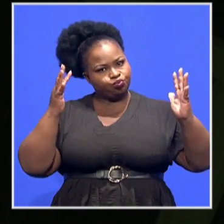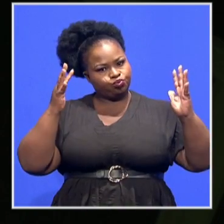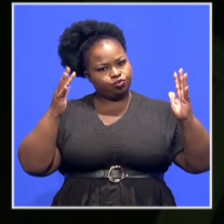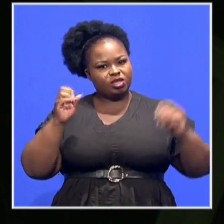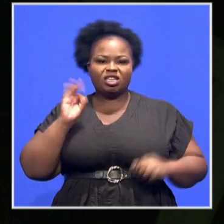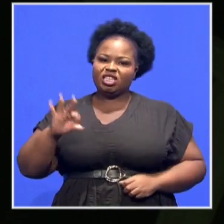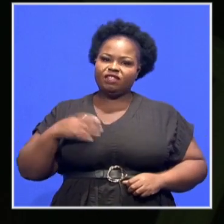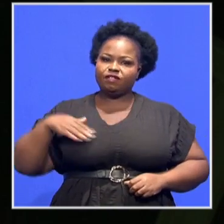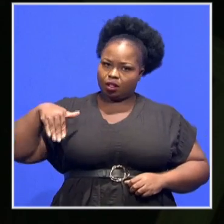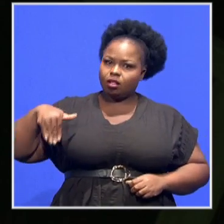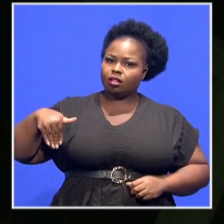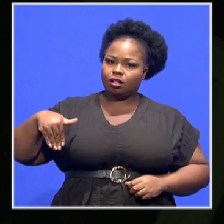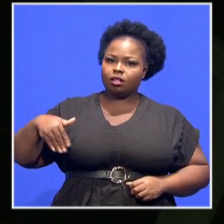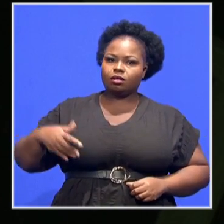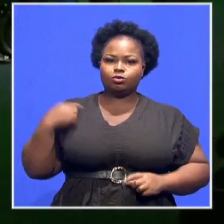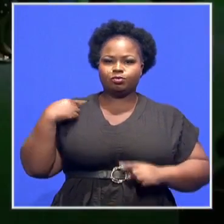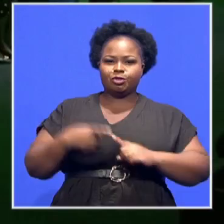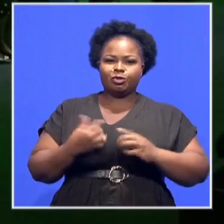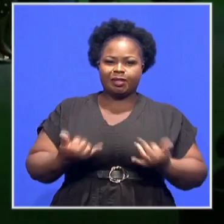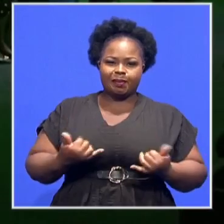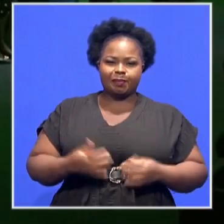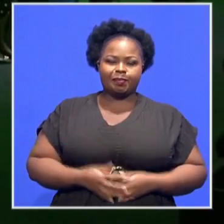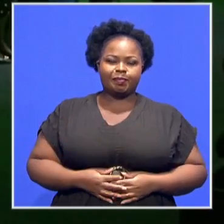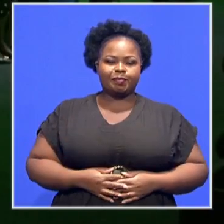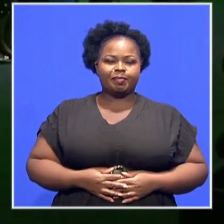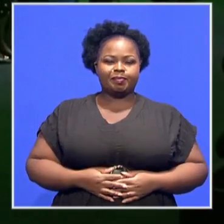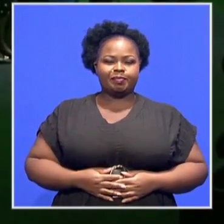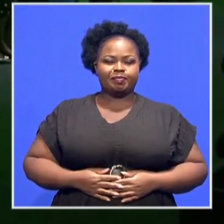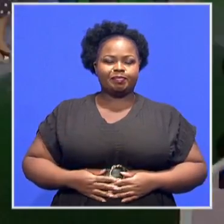never applaud anything at all.